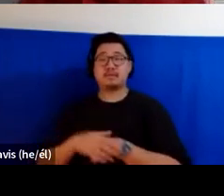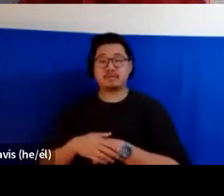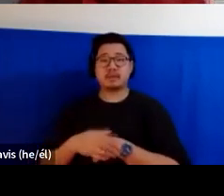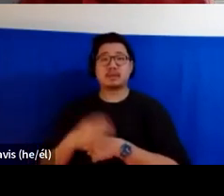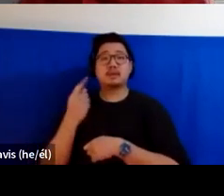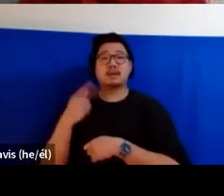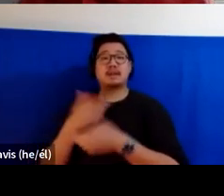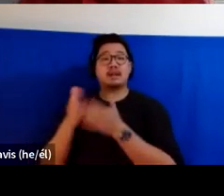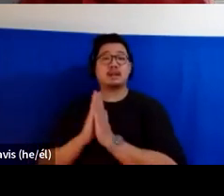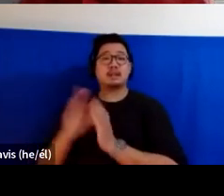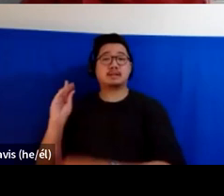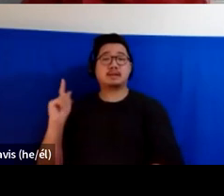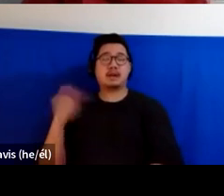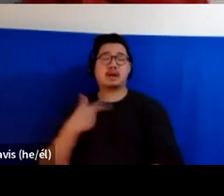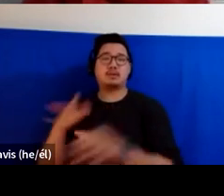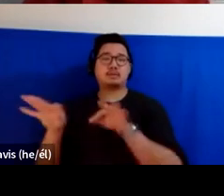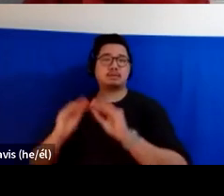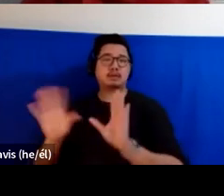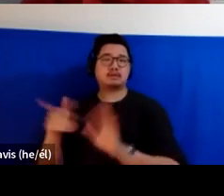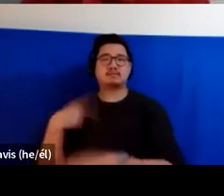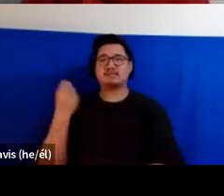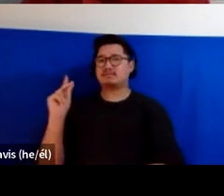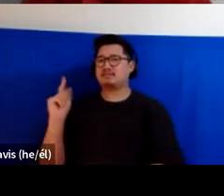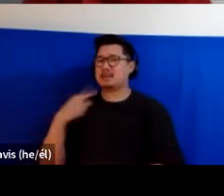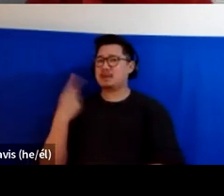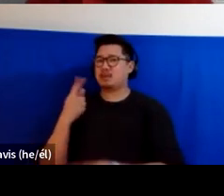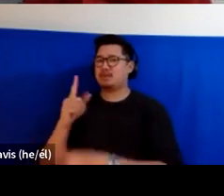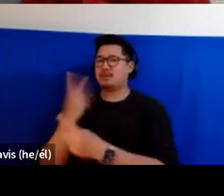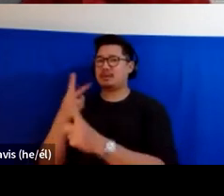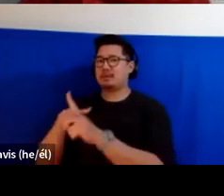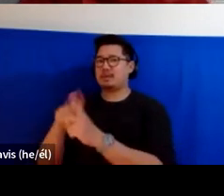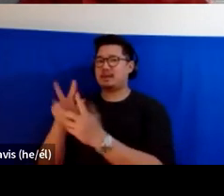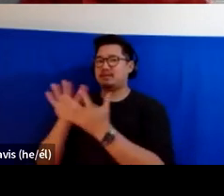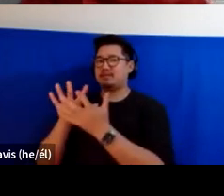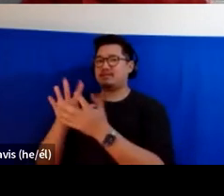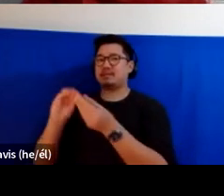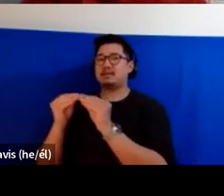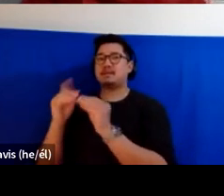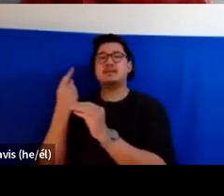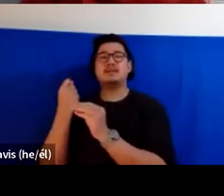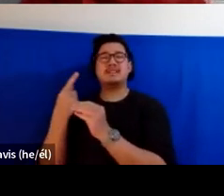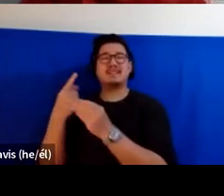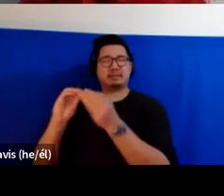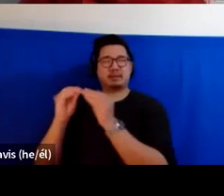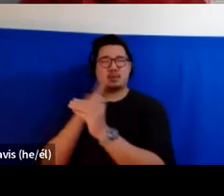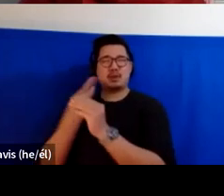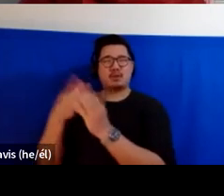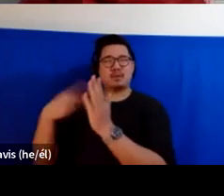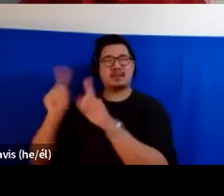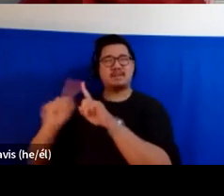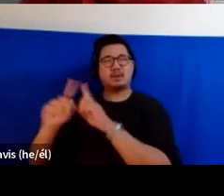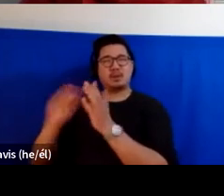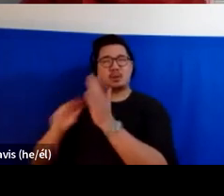consider the numbers here i want to be clear that damage is more than numbers these seven schools represent students students who have worked hard and are being